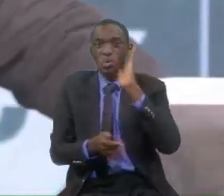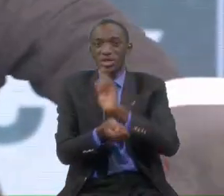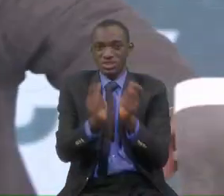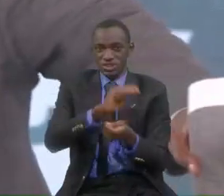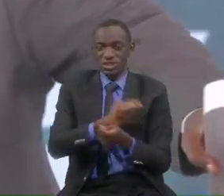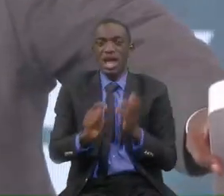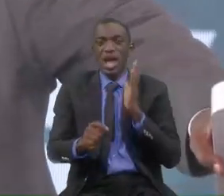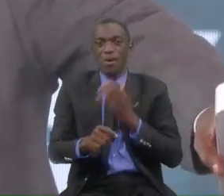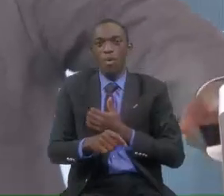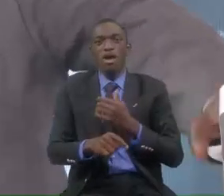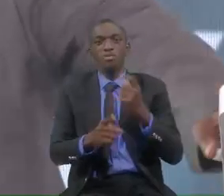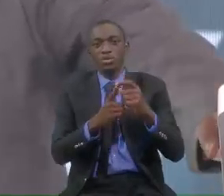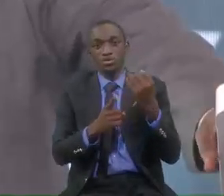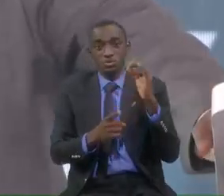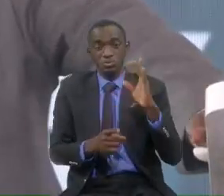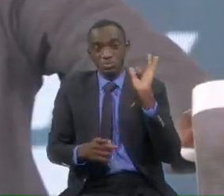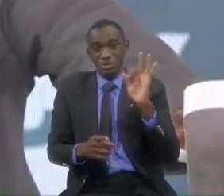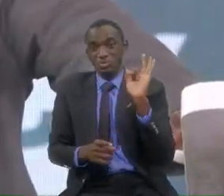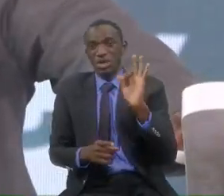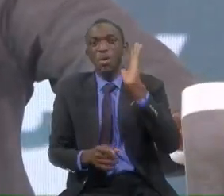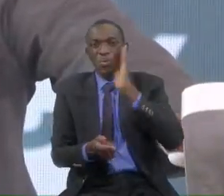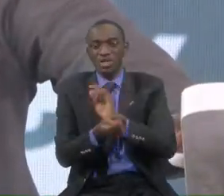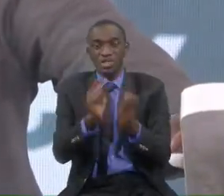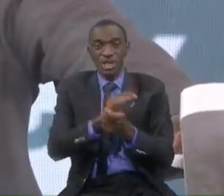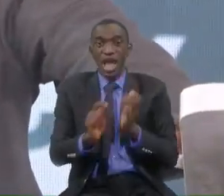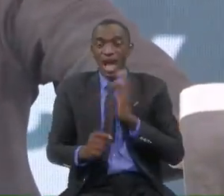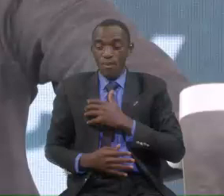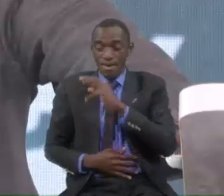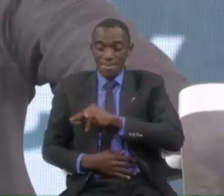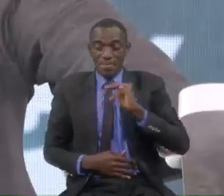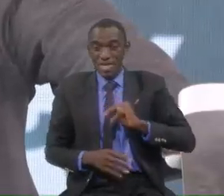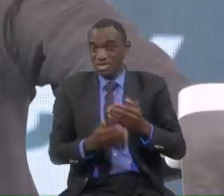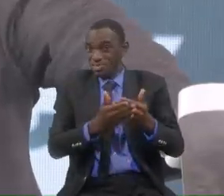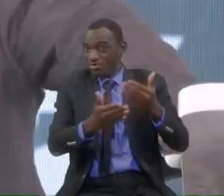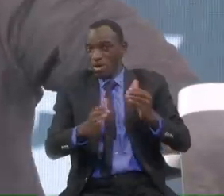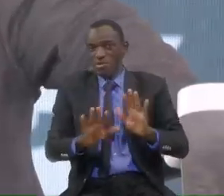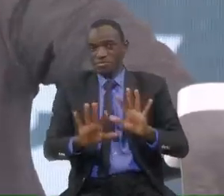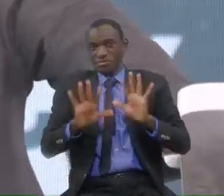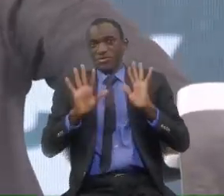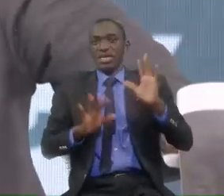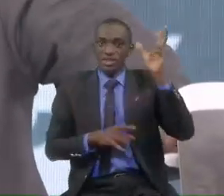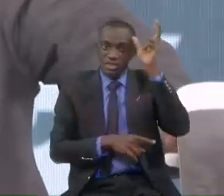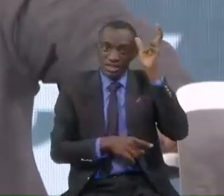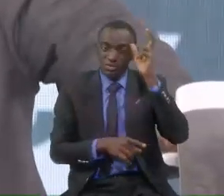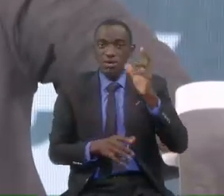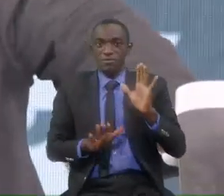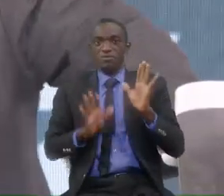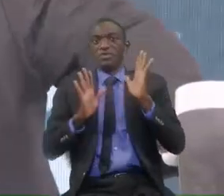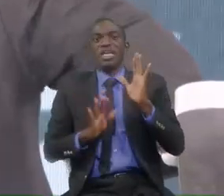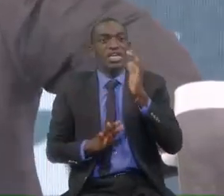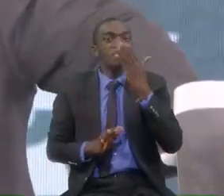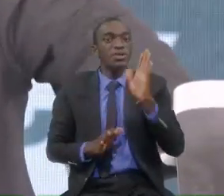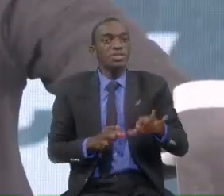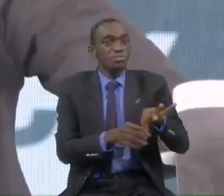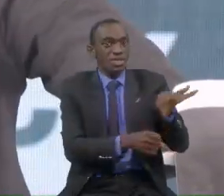our members, the fear they used to have, they now know that Calvary has conquered Satan,